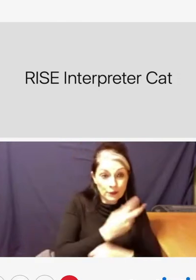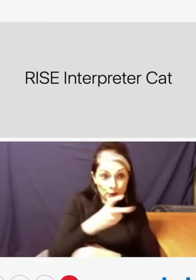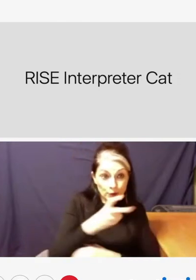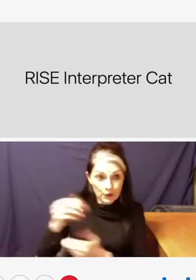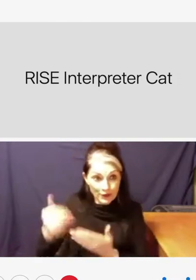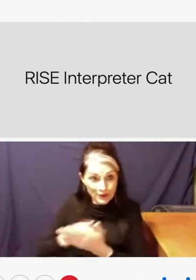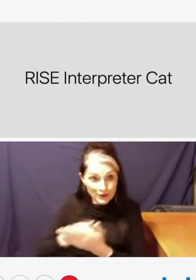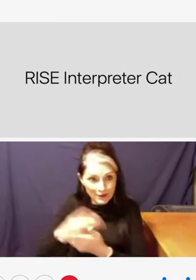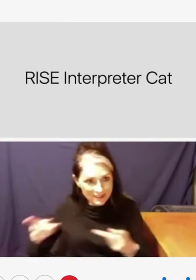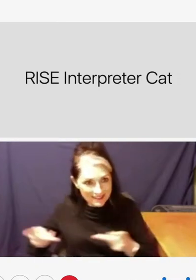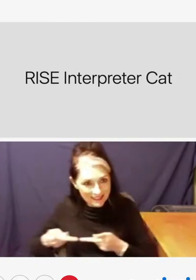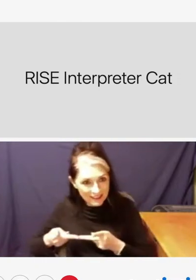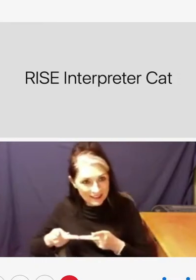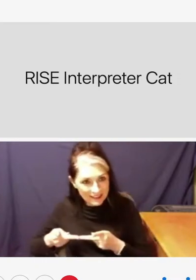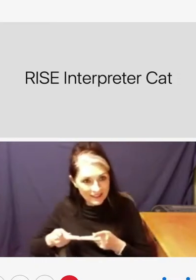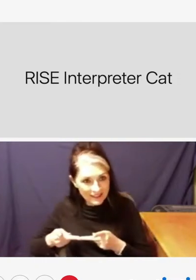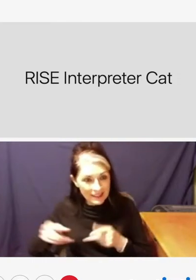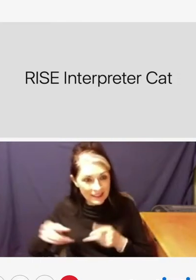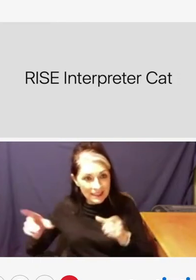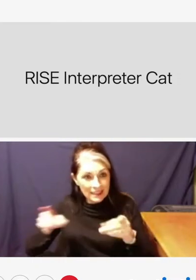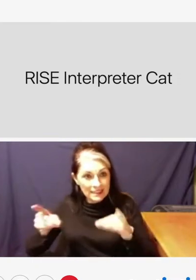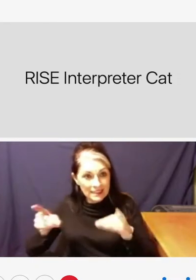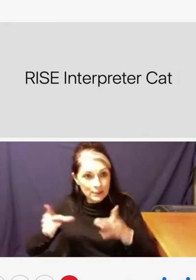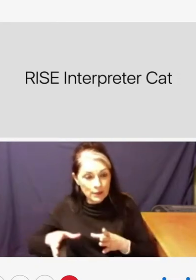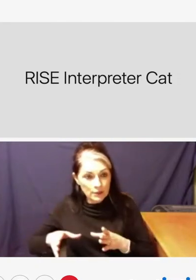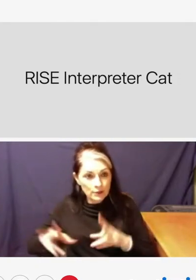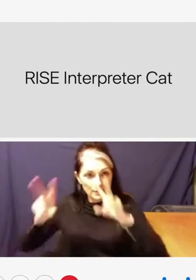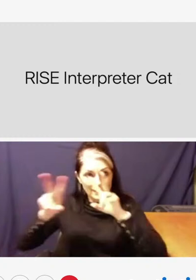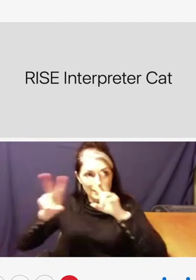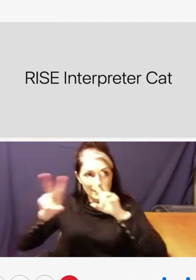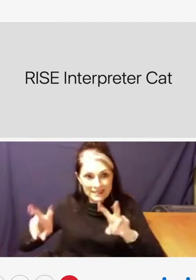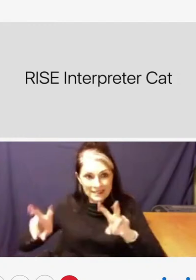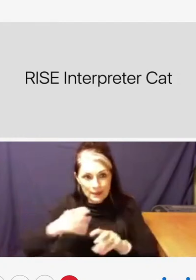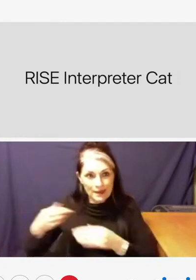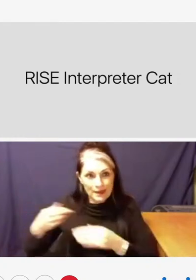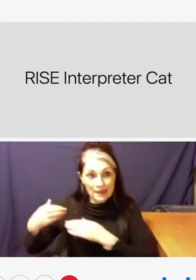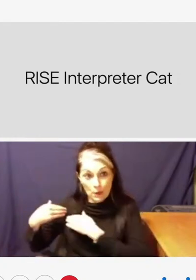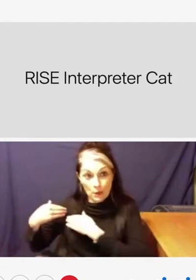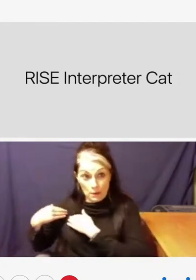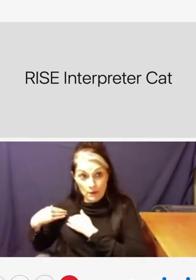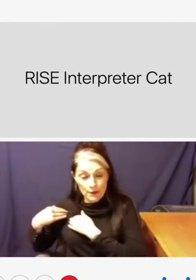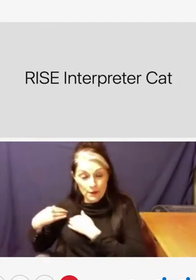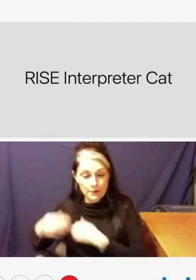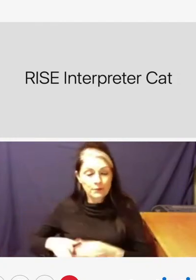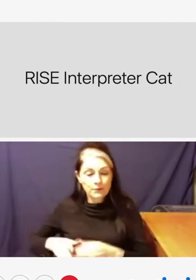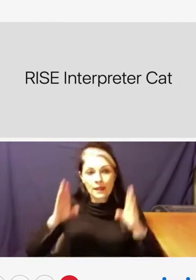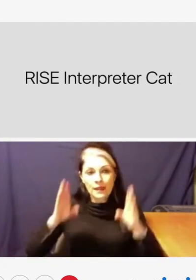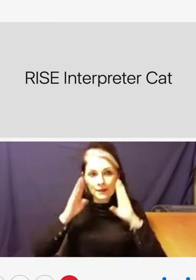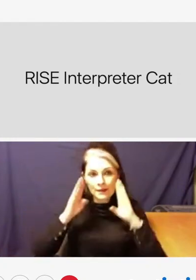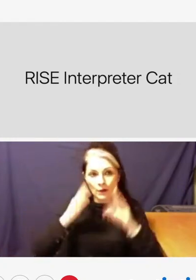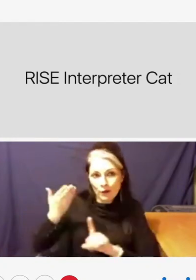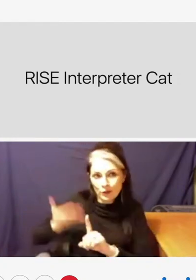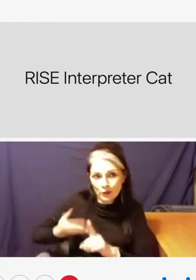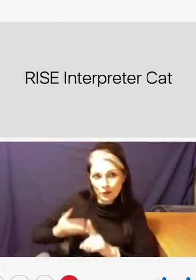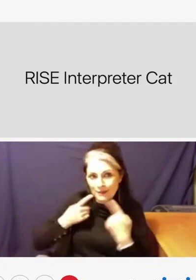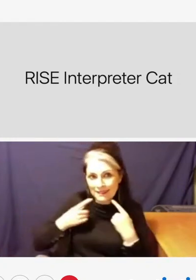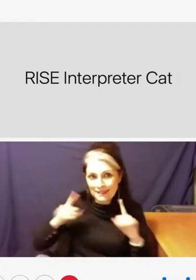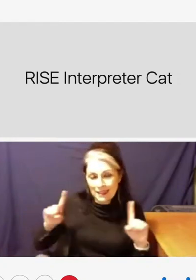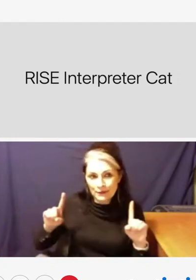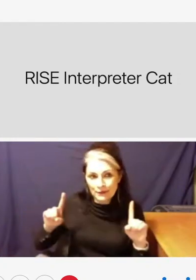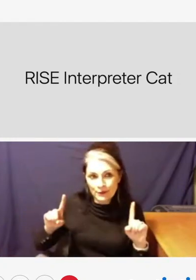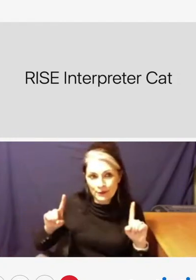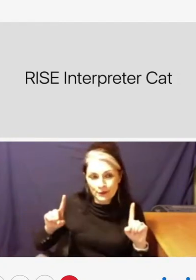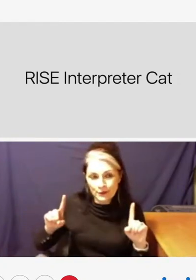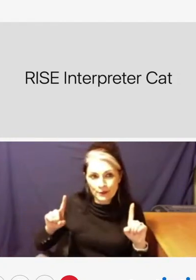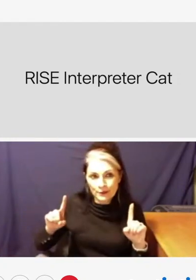of assessment and accountability um I want to acknowledge her successful tenure at Colton High School not only at